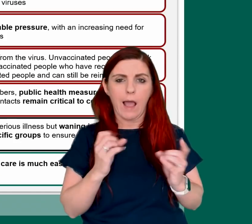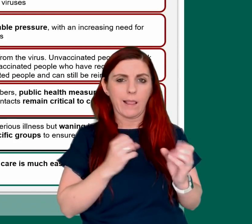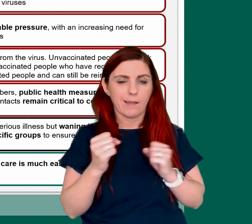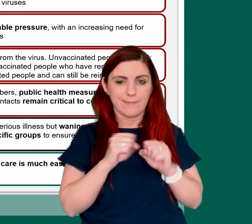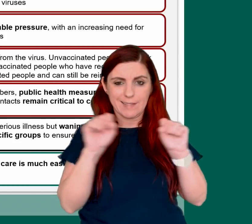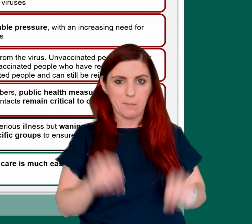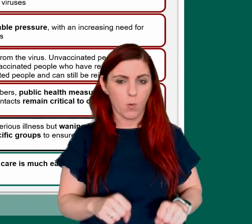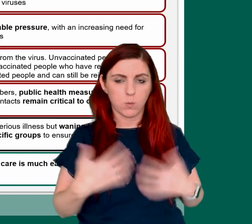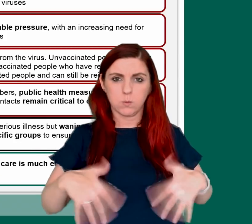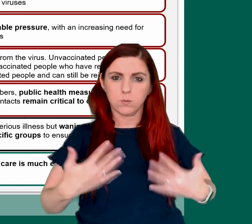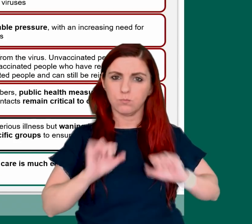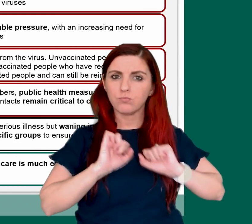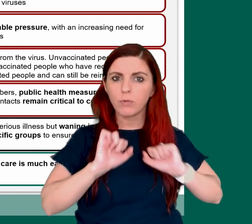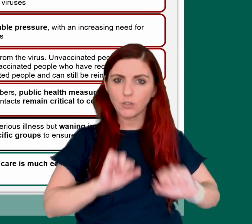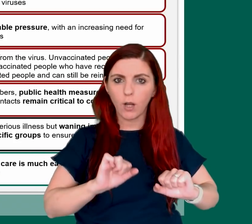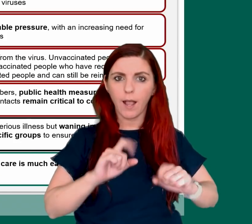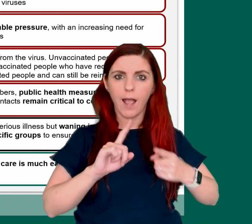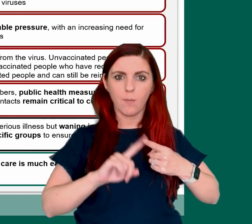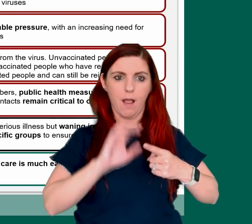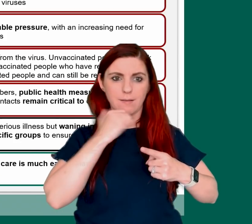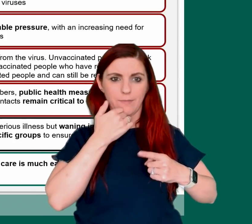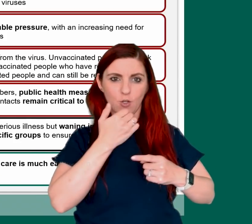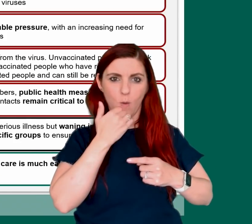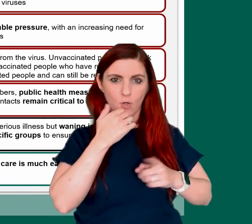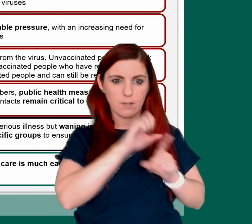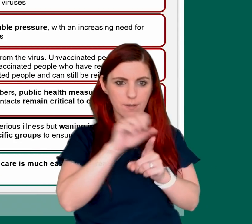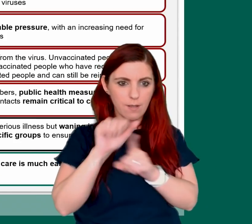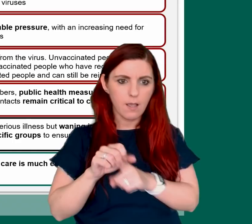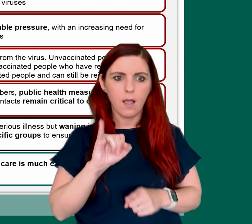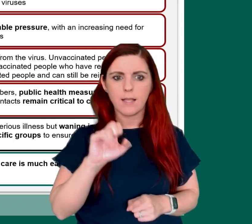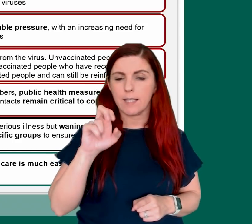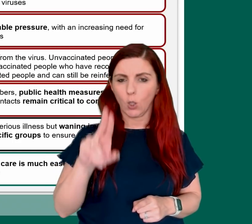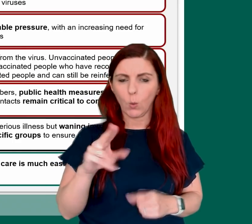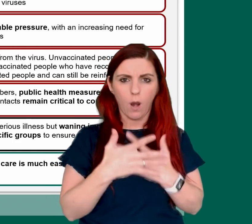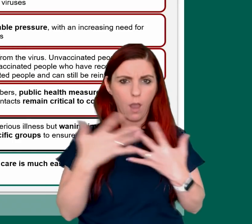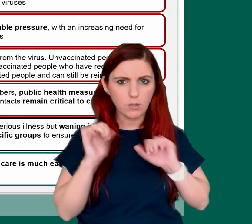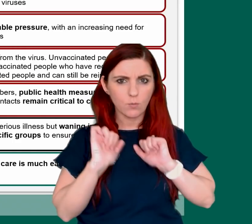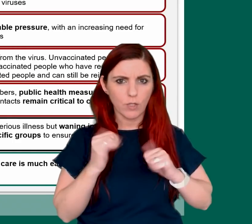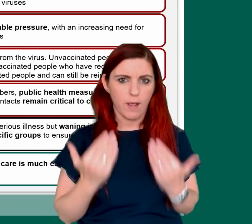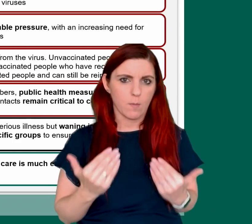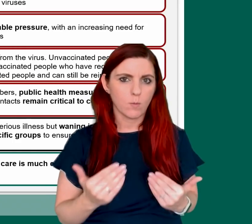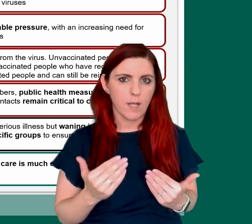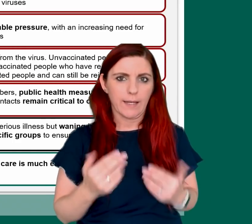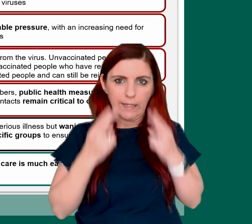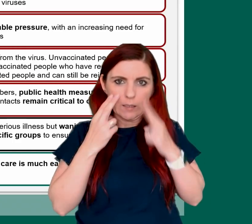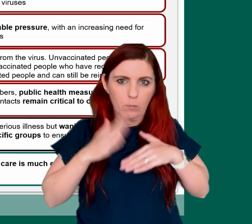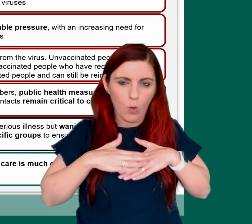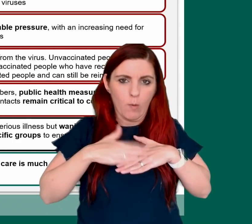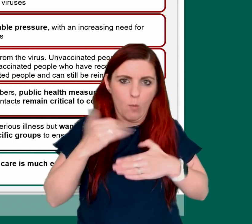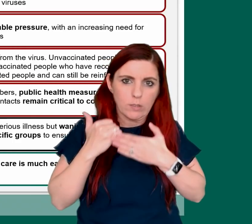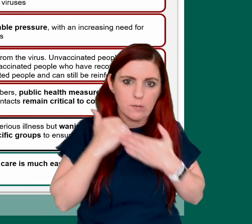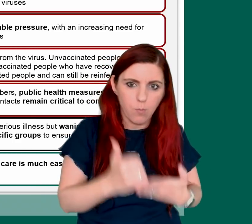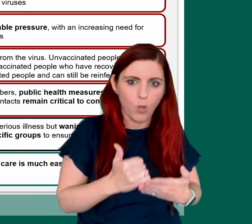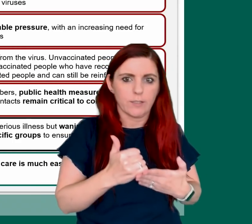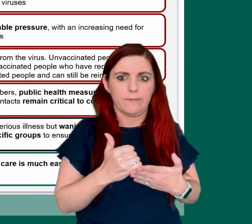and the illness associated. Our intensive care units are under considerable pressure, and there's an increasing need for supportive